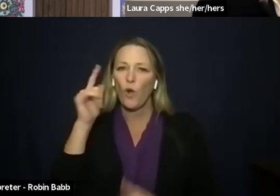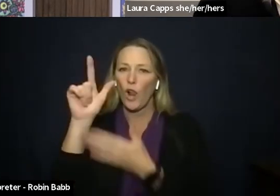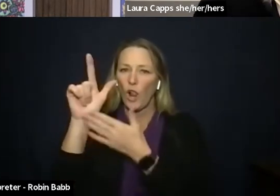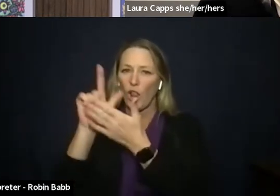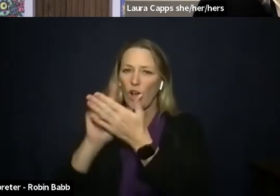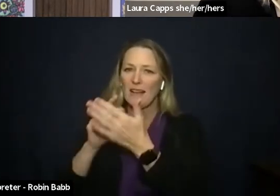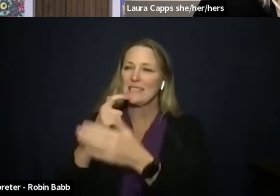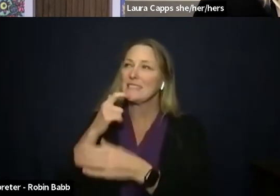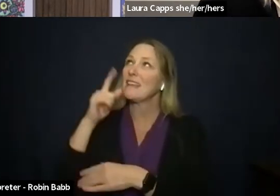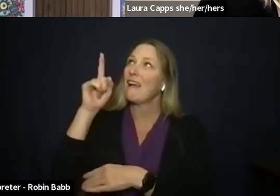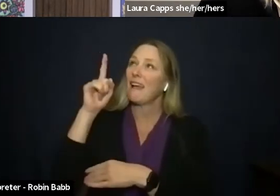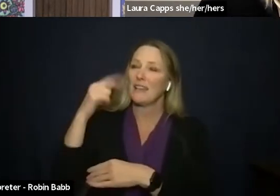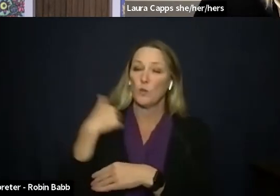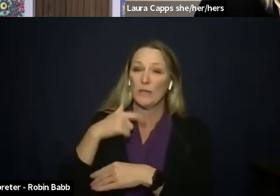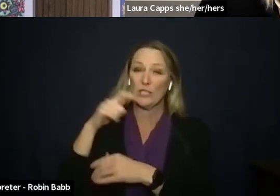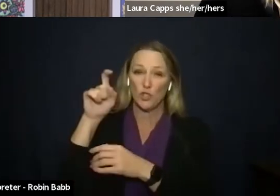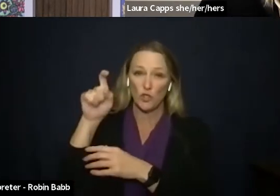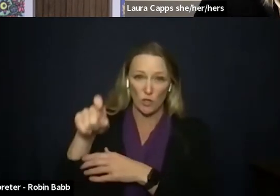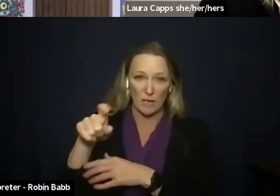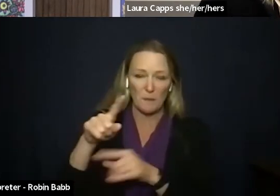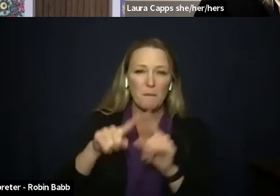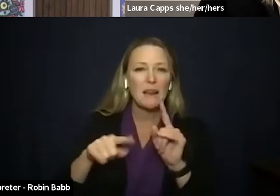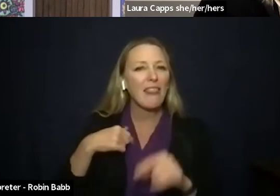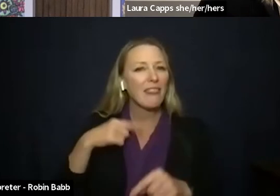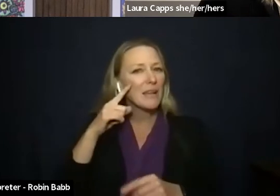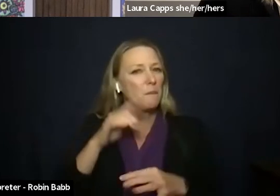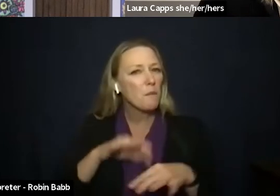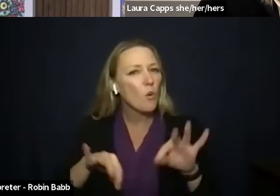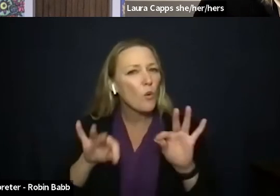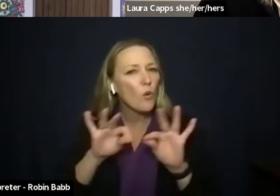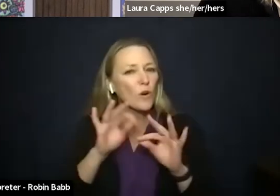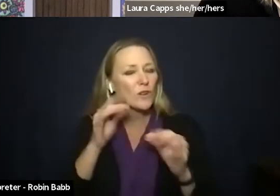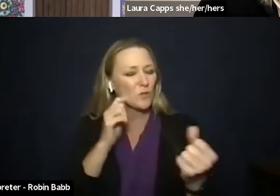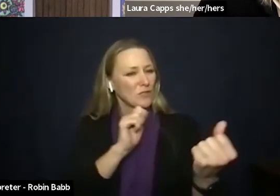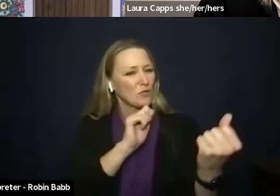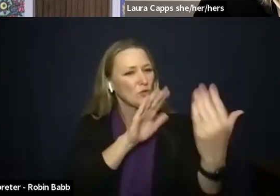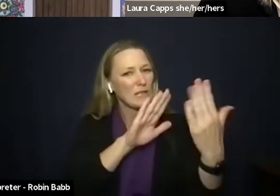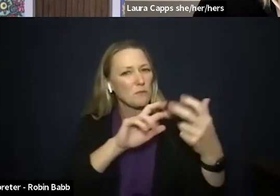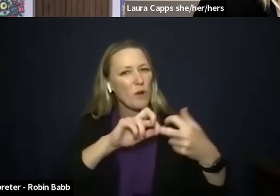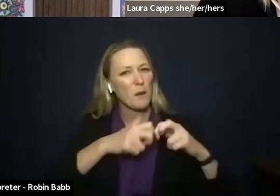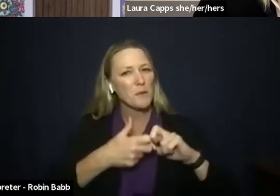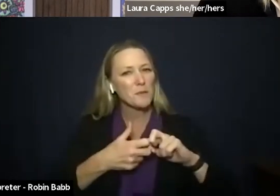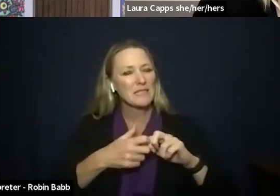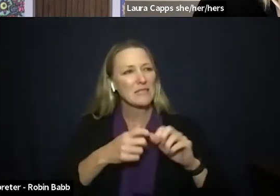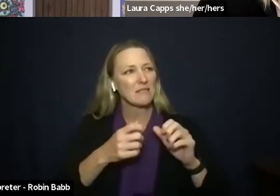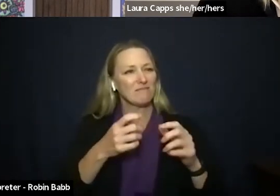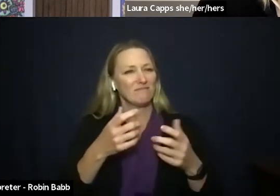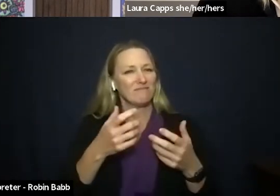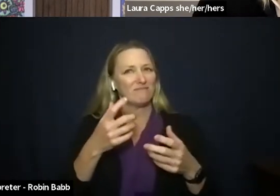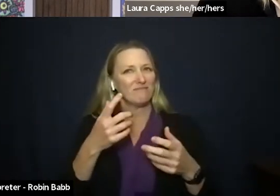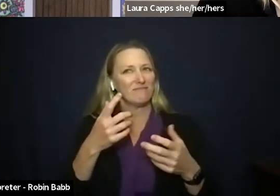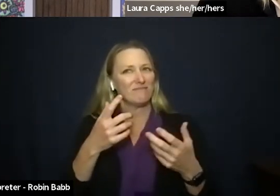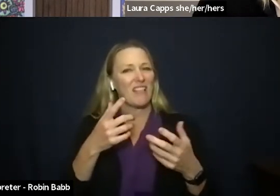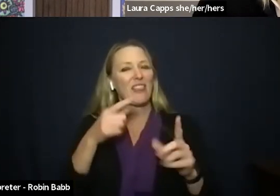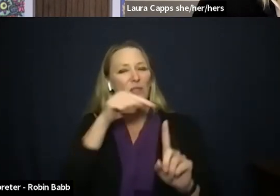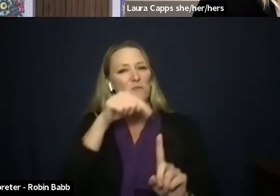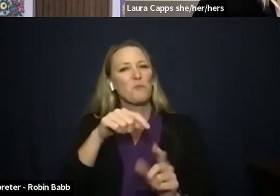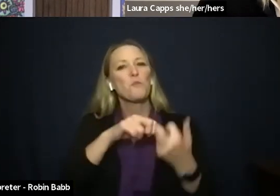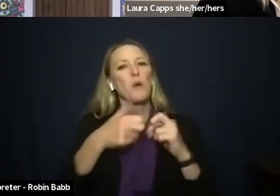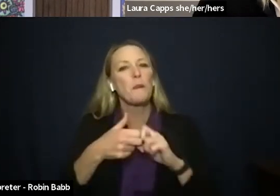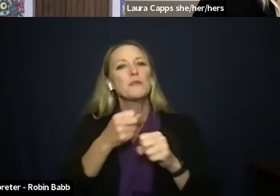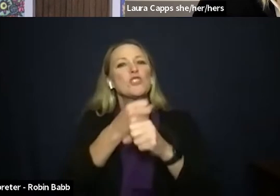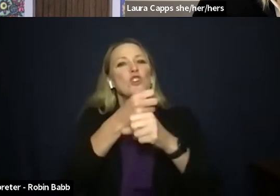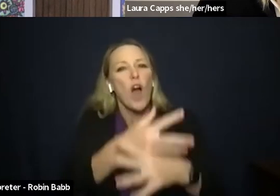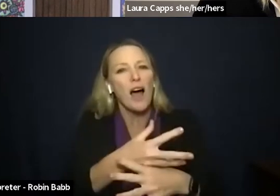should but i also think that it's important to address the very issues that create the representation in the first place i think that's really